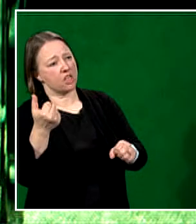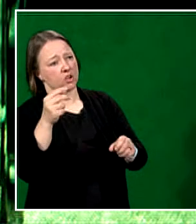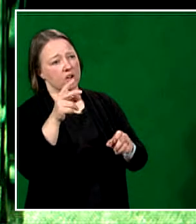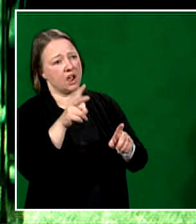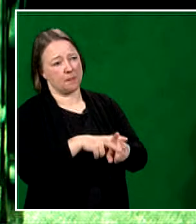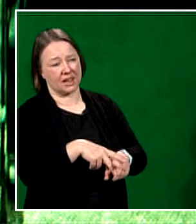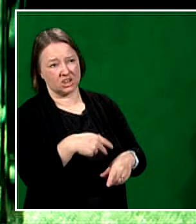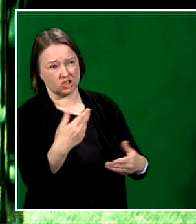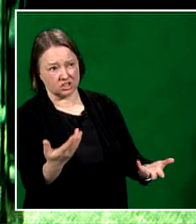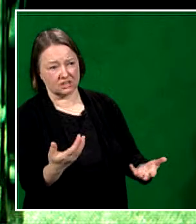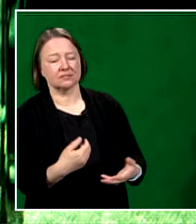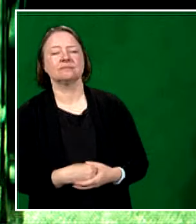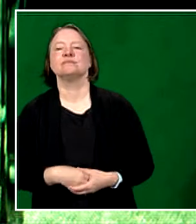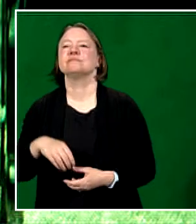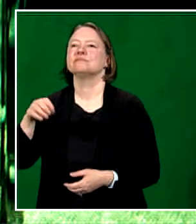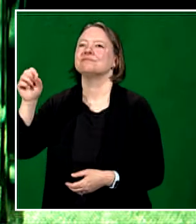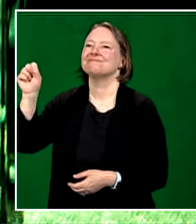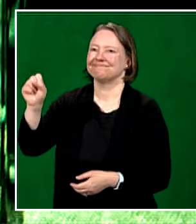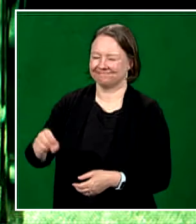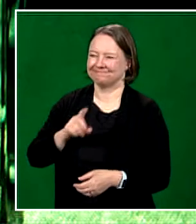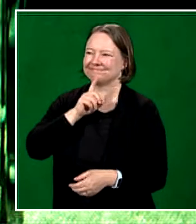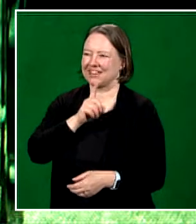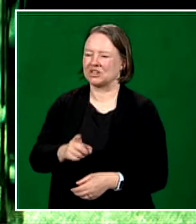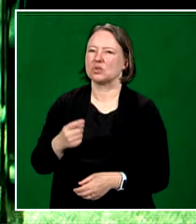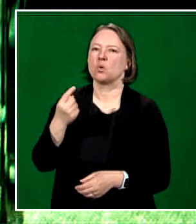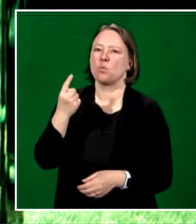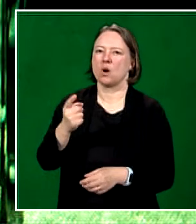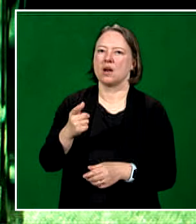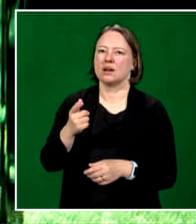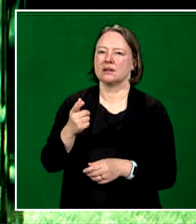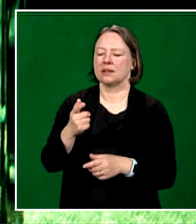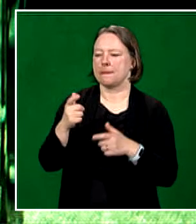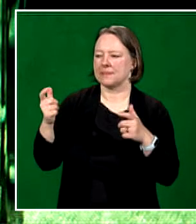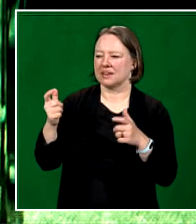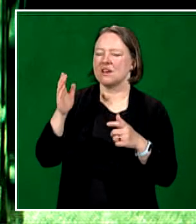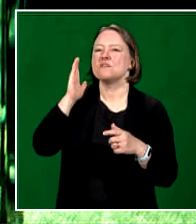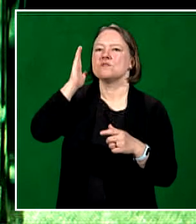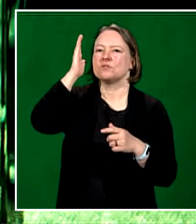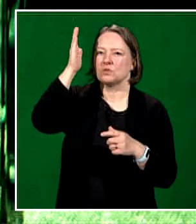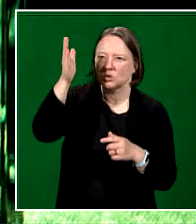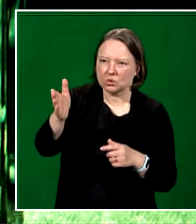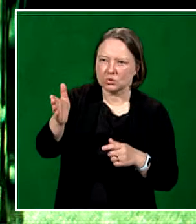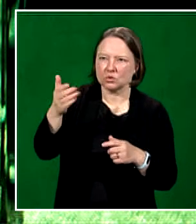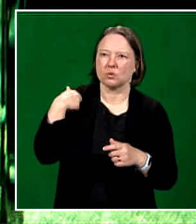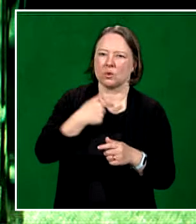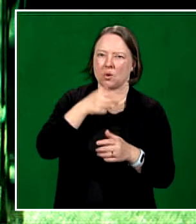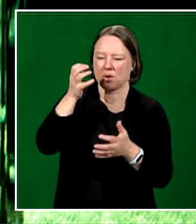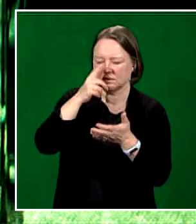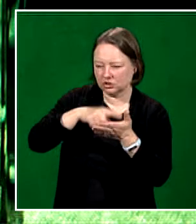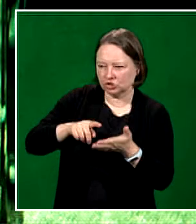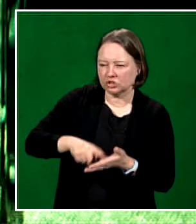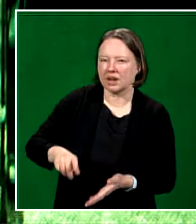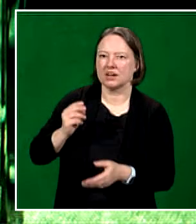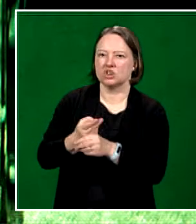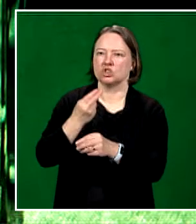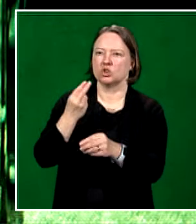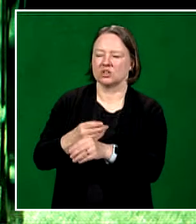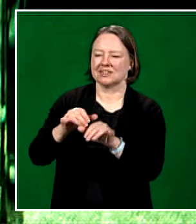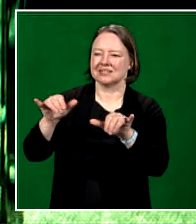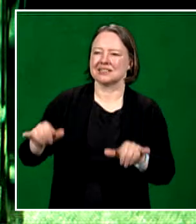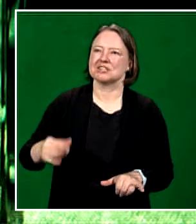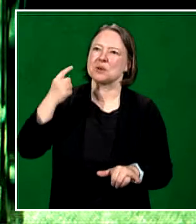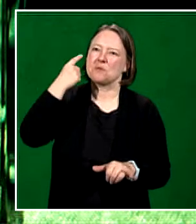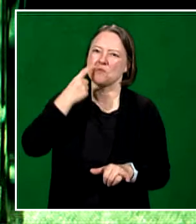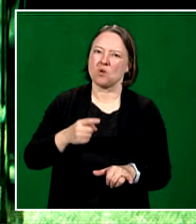well? Yes, actually, one of the biggest, I guess, future directions that we want to look into is the use of this system